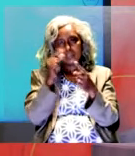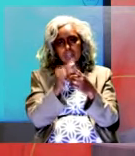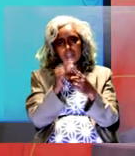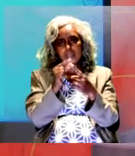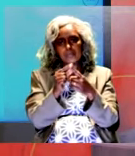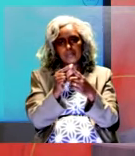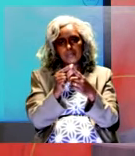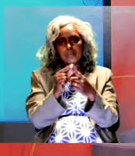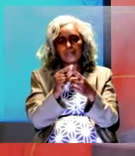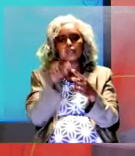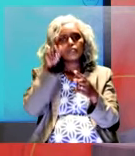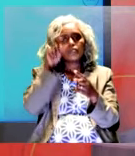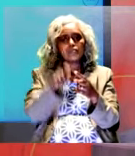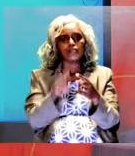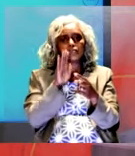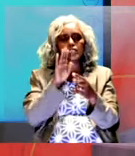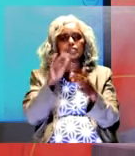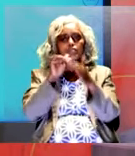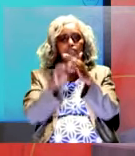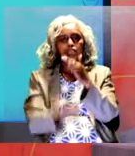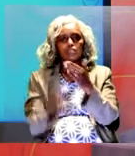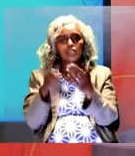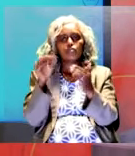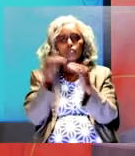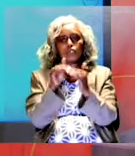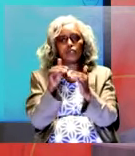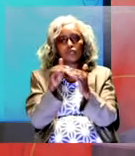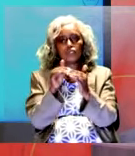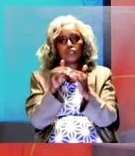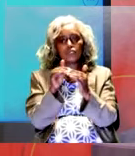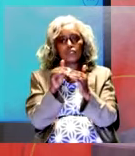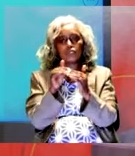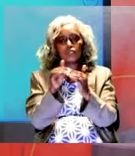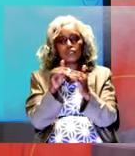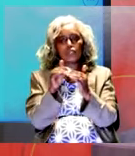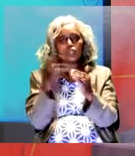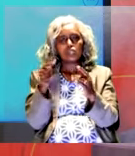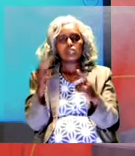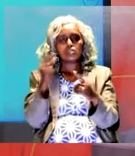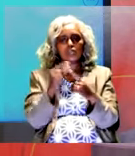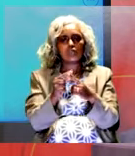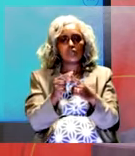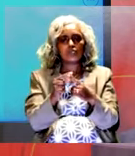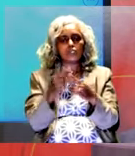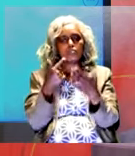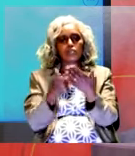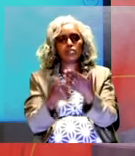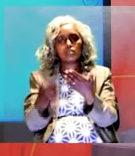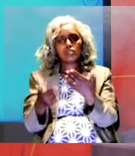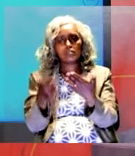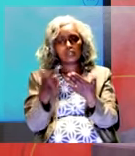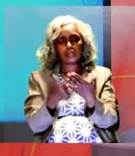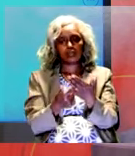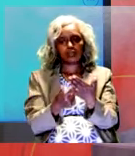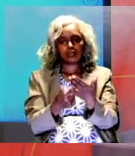term must be less than or equal to the term preceding it. So if you take